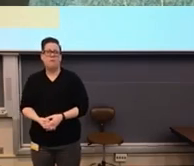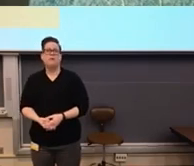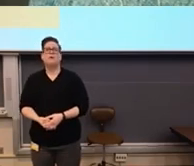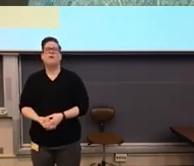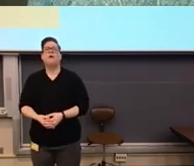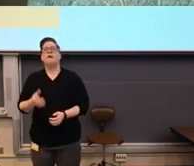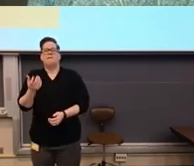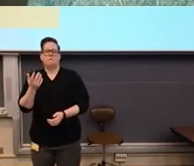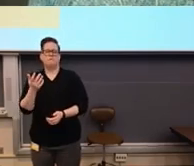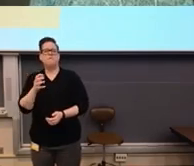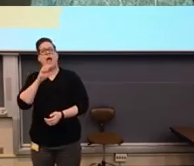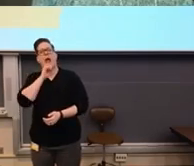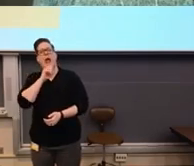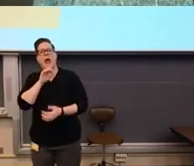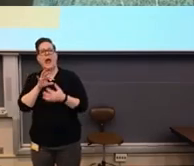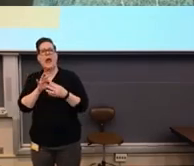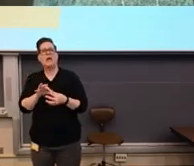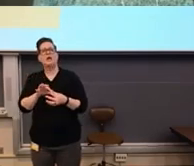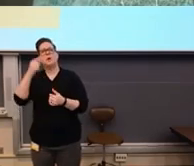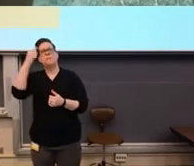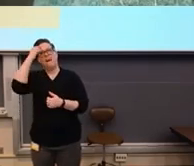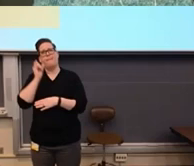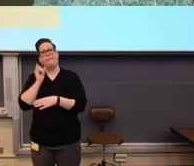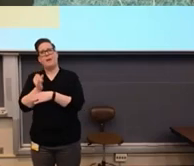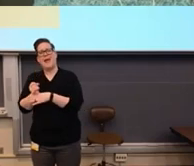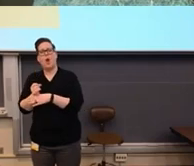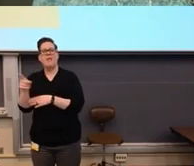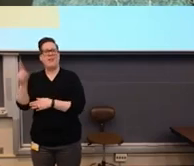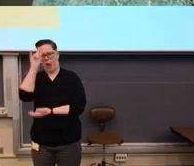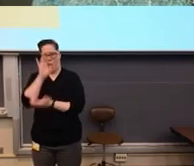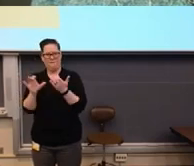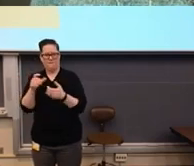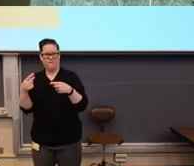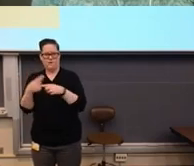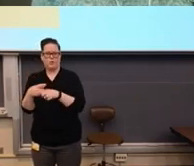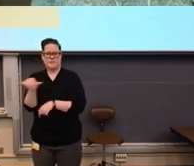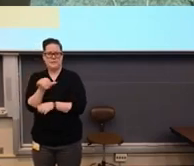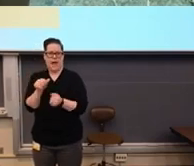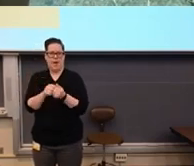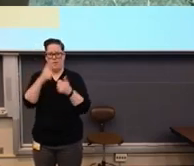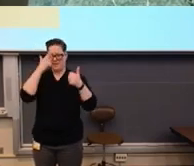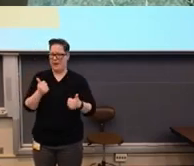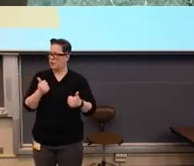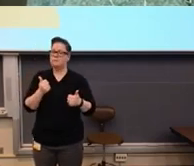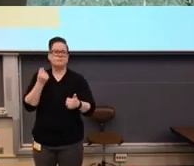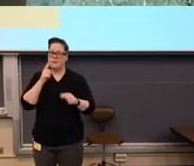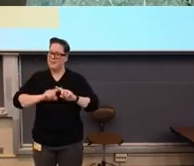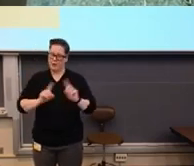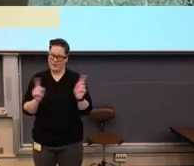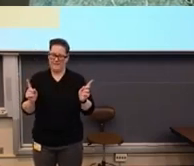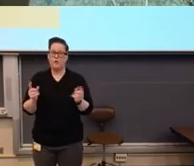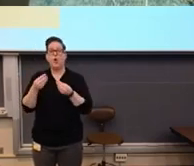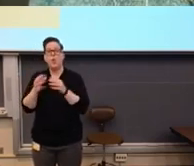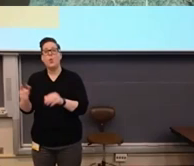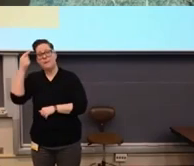associate age-associated memory impairment with dementia. They're very, very different things. So memory loss is just one